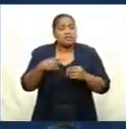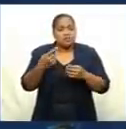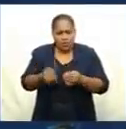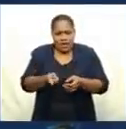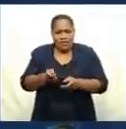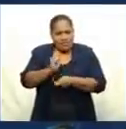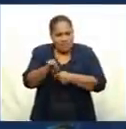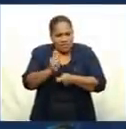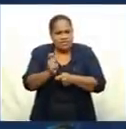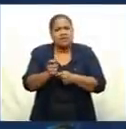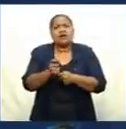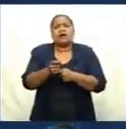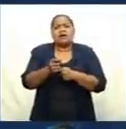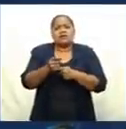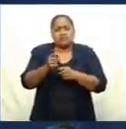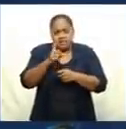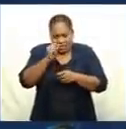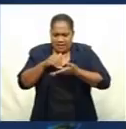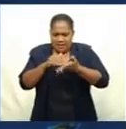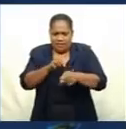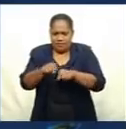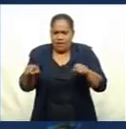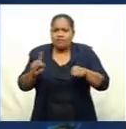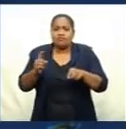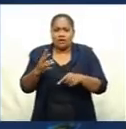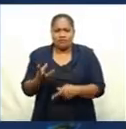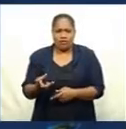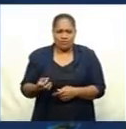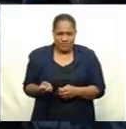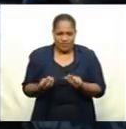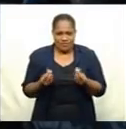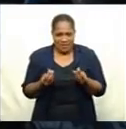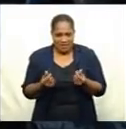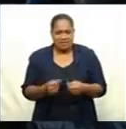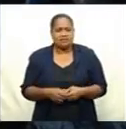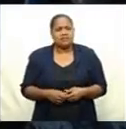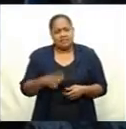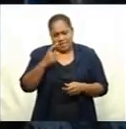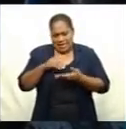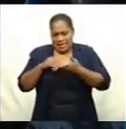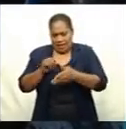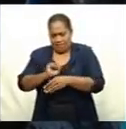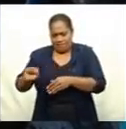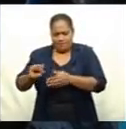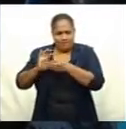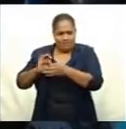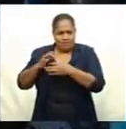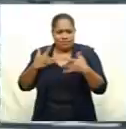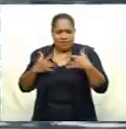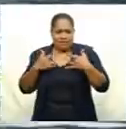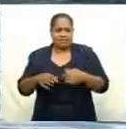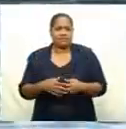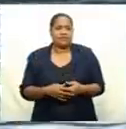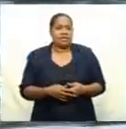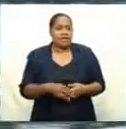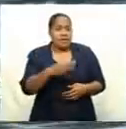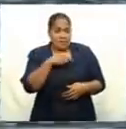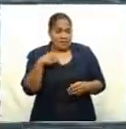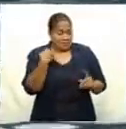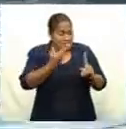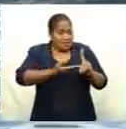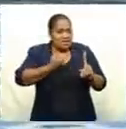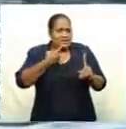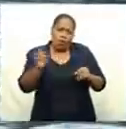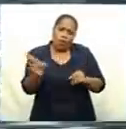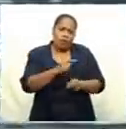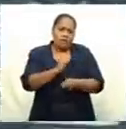them to generate some income and support their livelihood. Fisheries Minister Semikara Lavisau says all fishermen